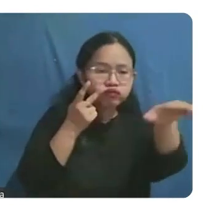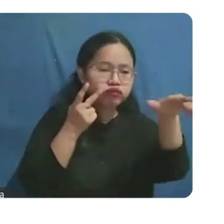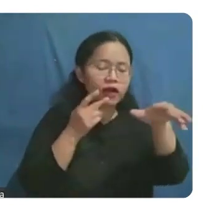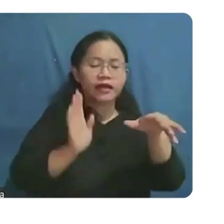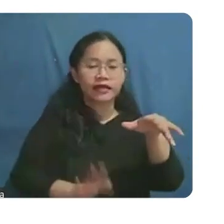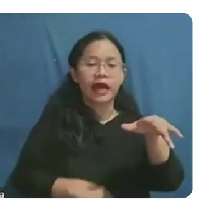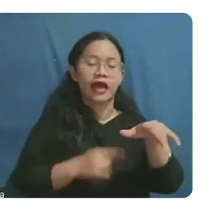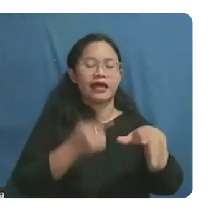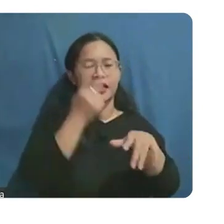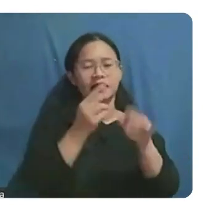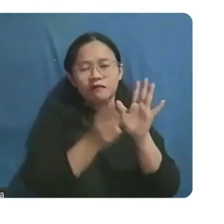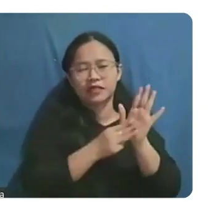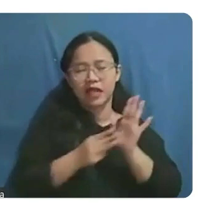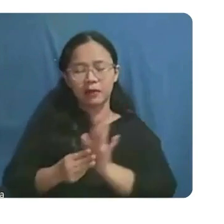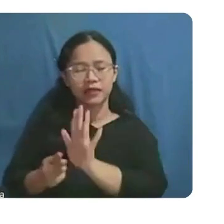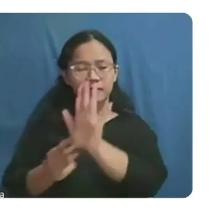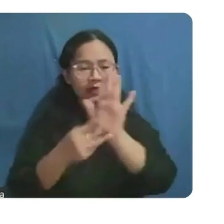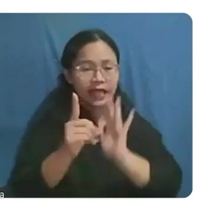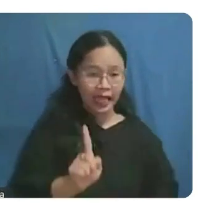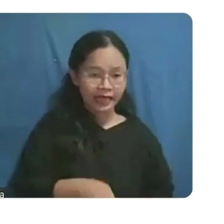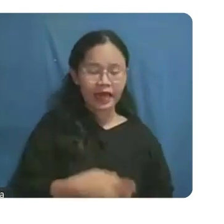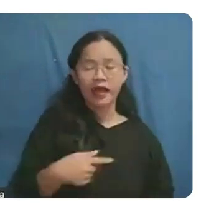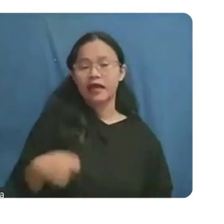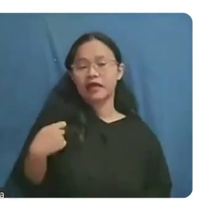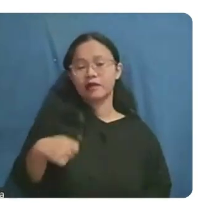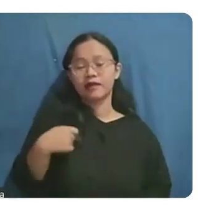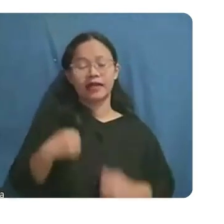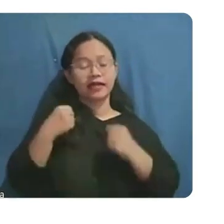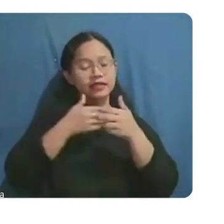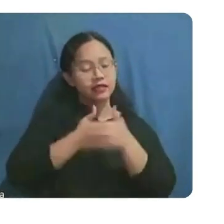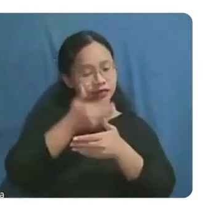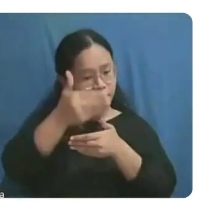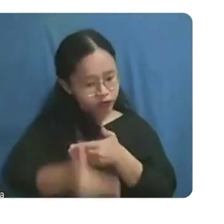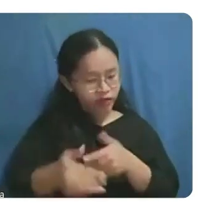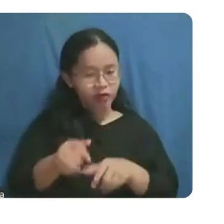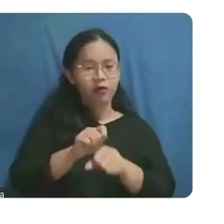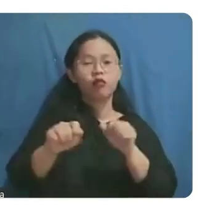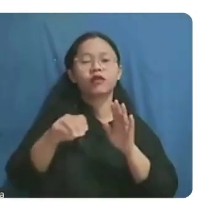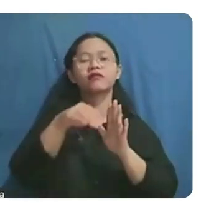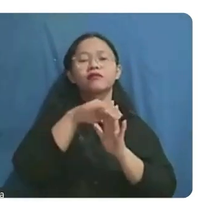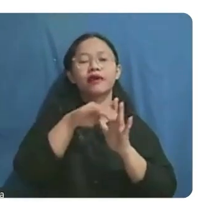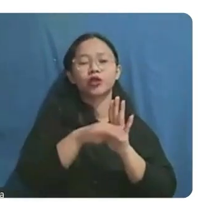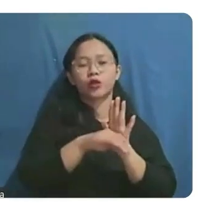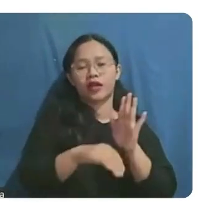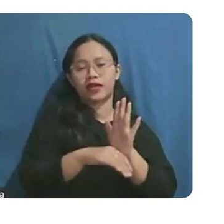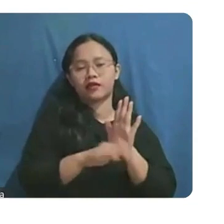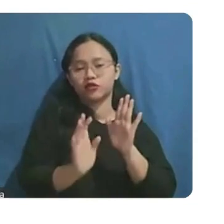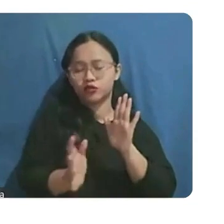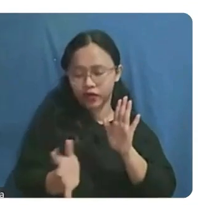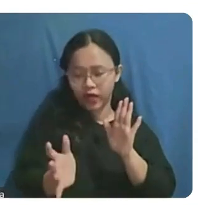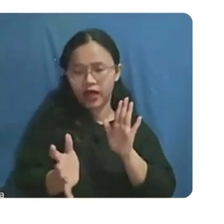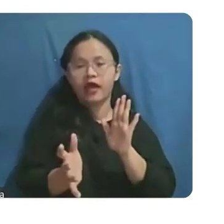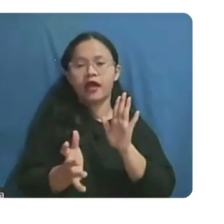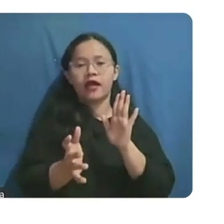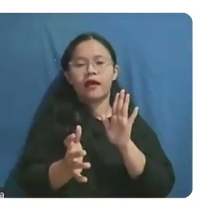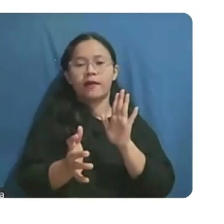1625 in 2023 on the Committee of the Control of Respiratory Diseases and the Impact of Air